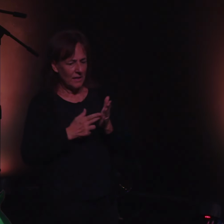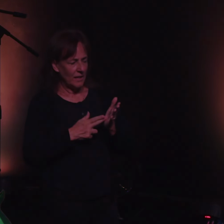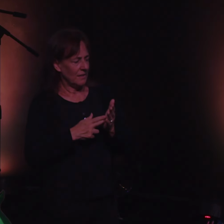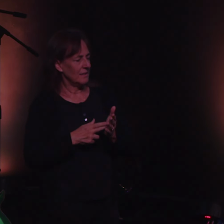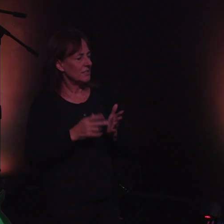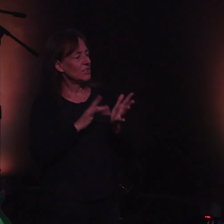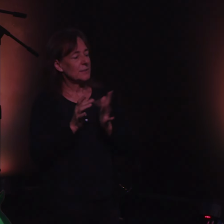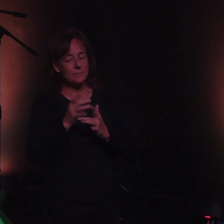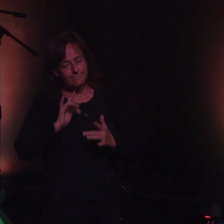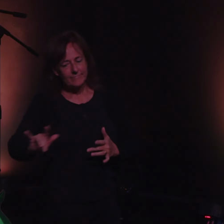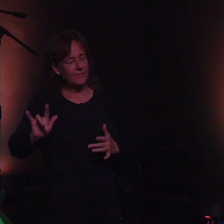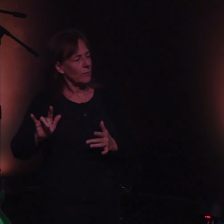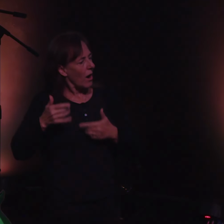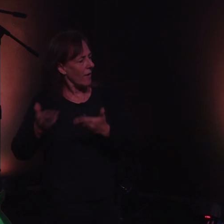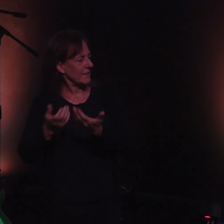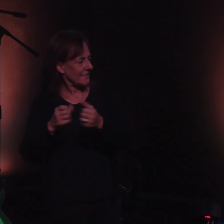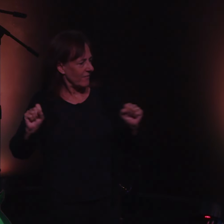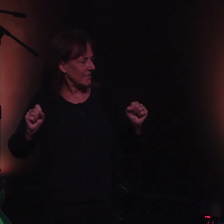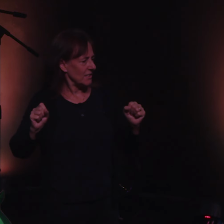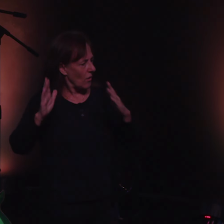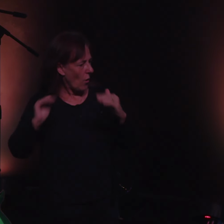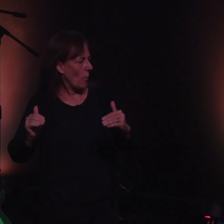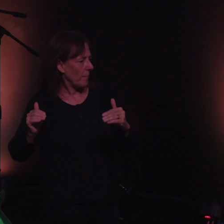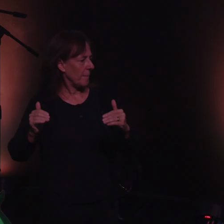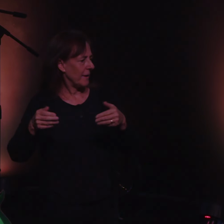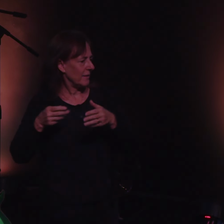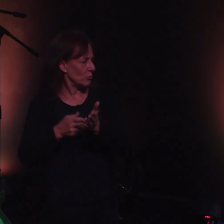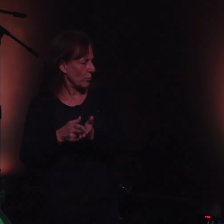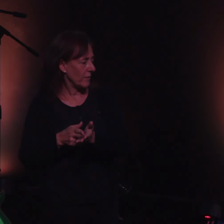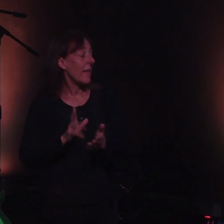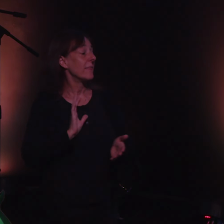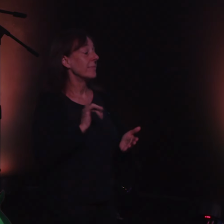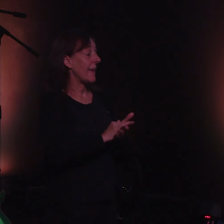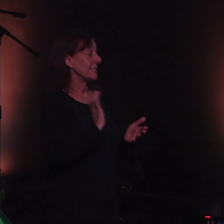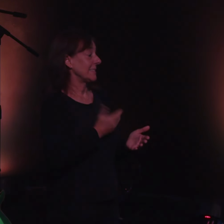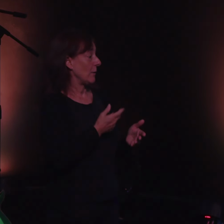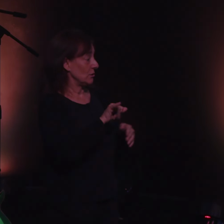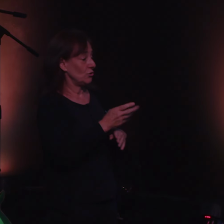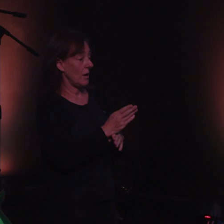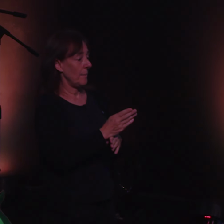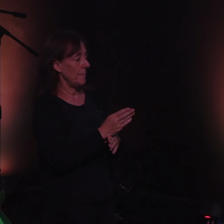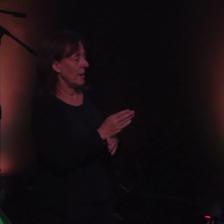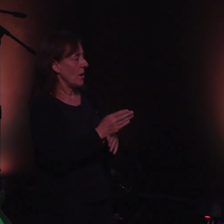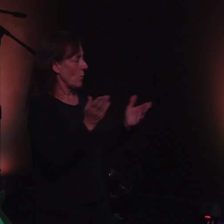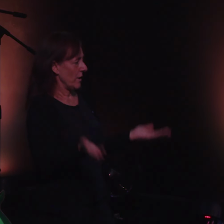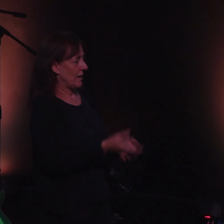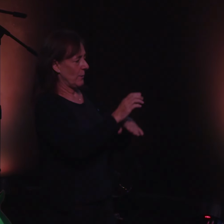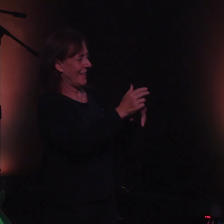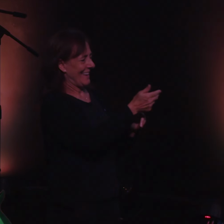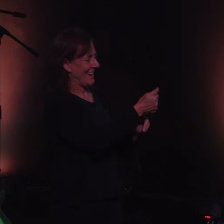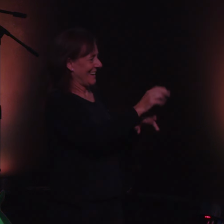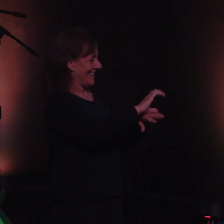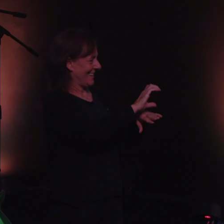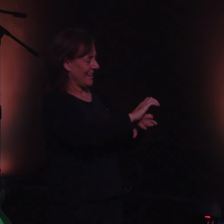was offering salvation and hope and joy. That's our job. We're the end. We're called to care for people. I hope that you